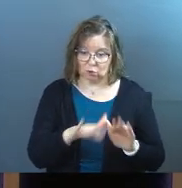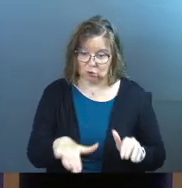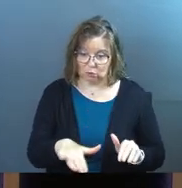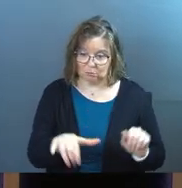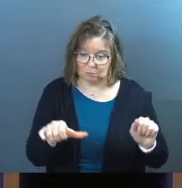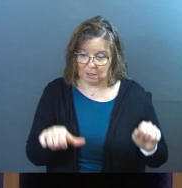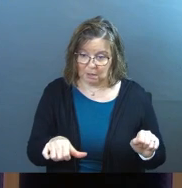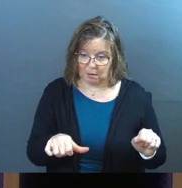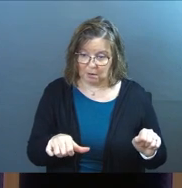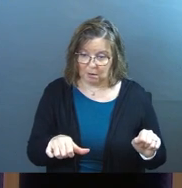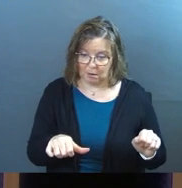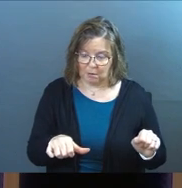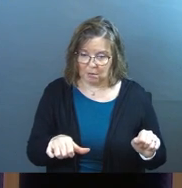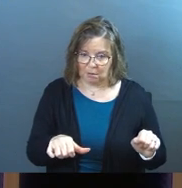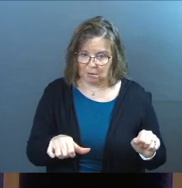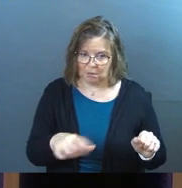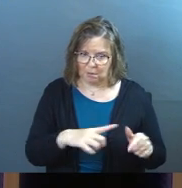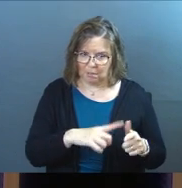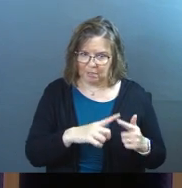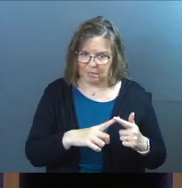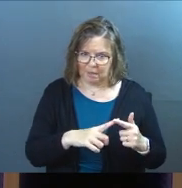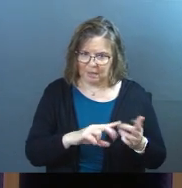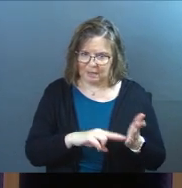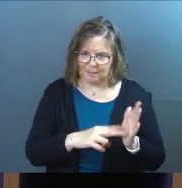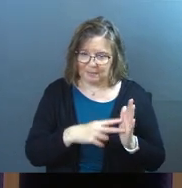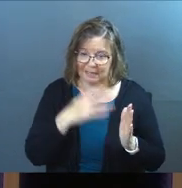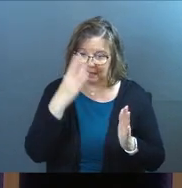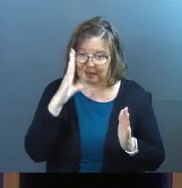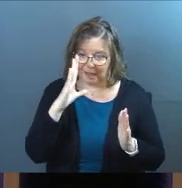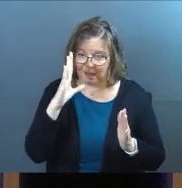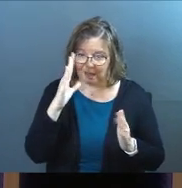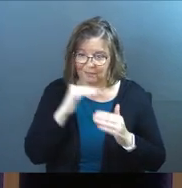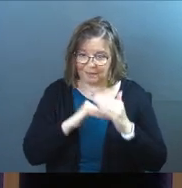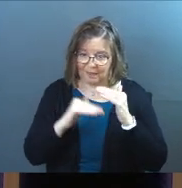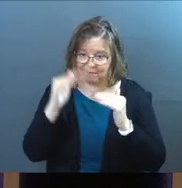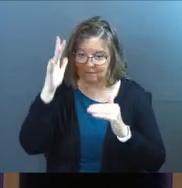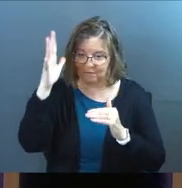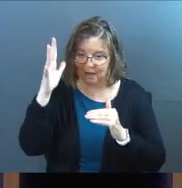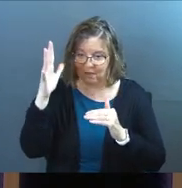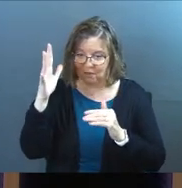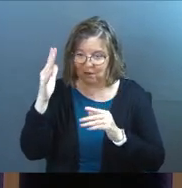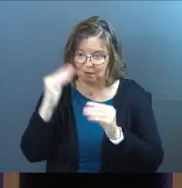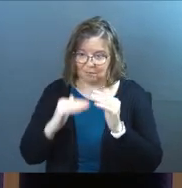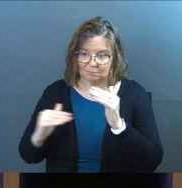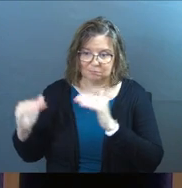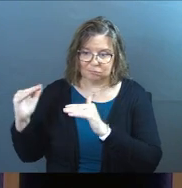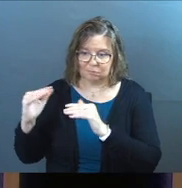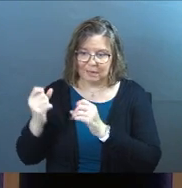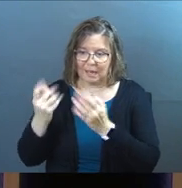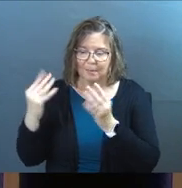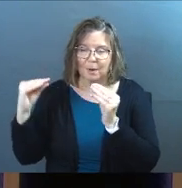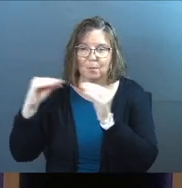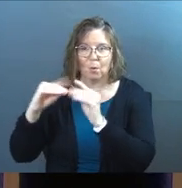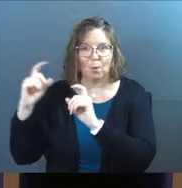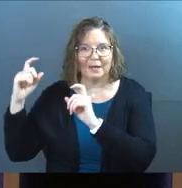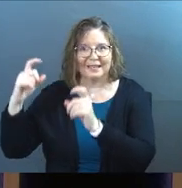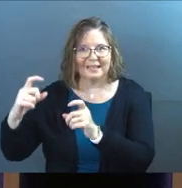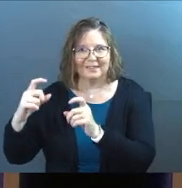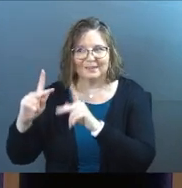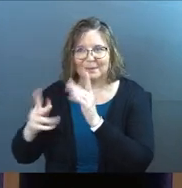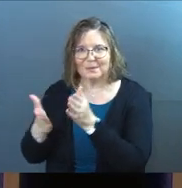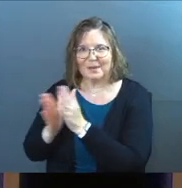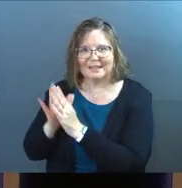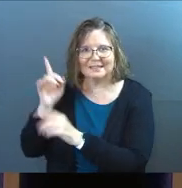children, how much more will your heavenly Father give the Holy Spirit to those who ask him? See, I love the way that he does